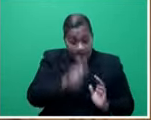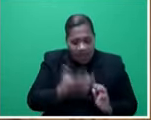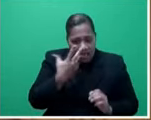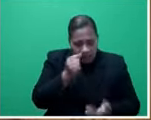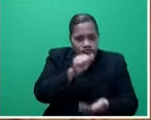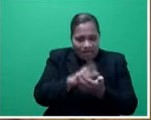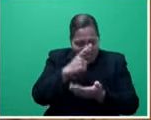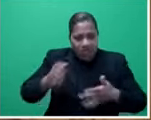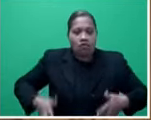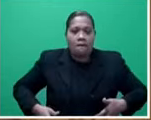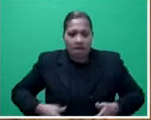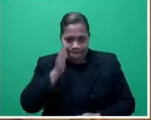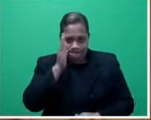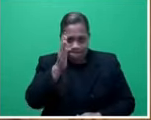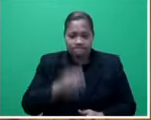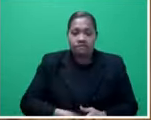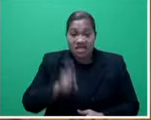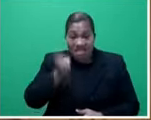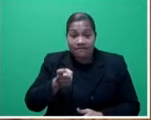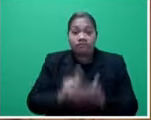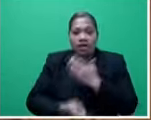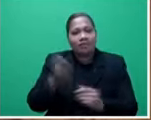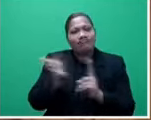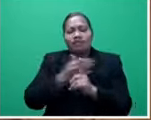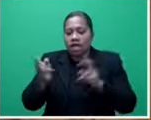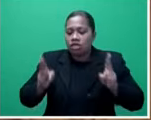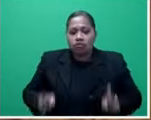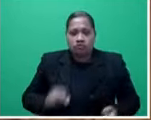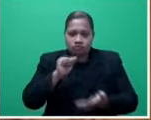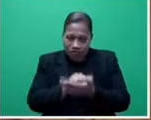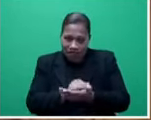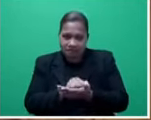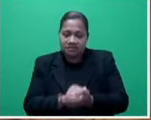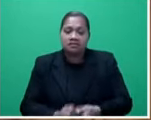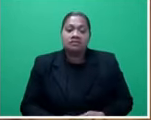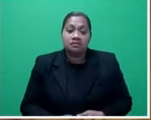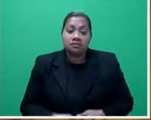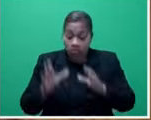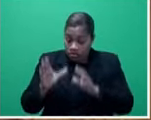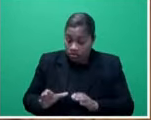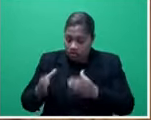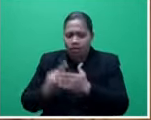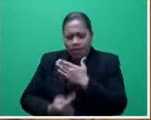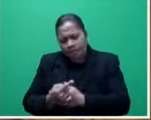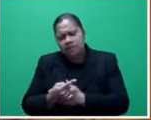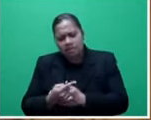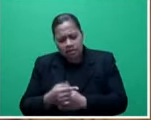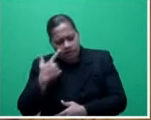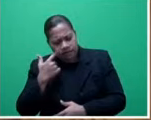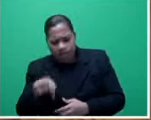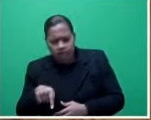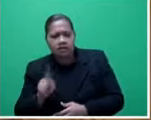Commission in regards to alleged human rights violation. Honourable Speaker said, the committee noted the audit finding and it requires